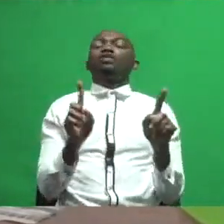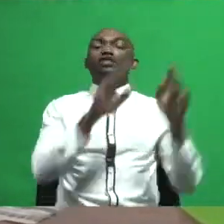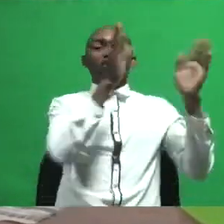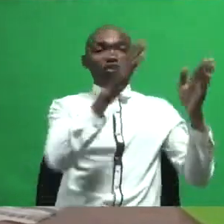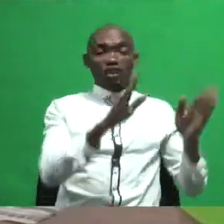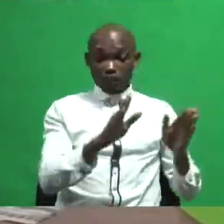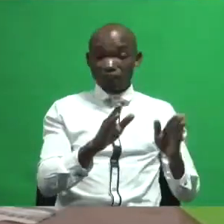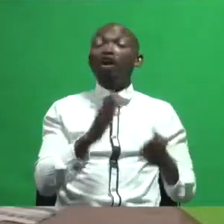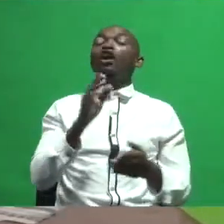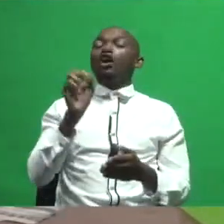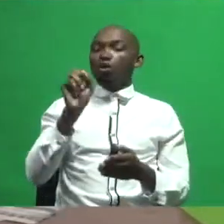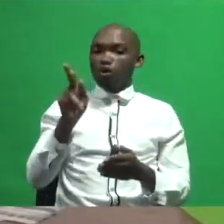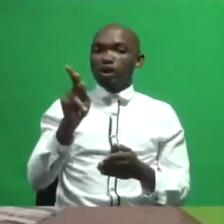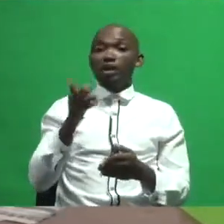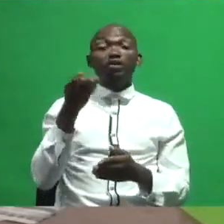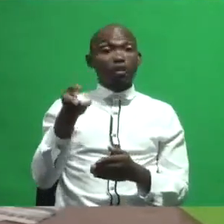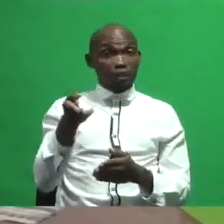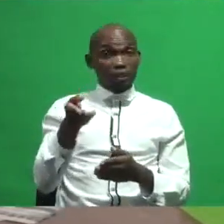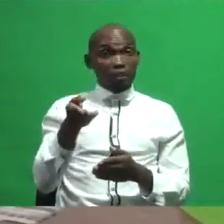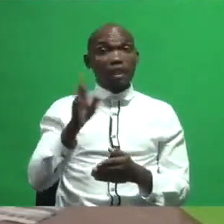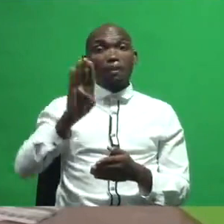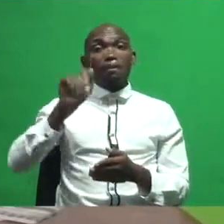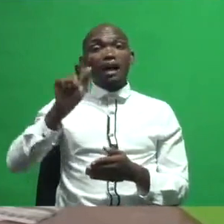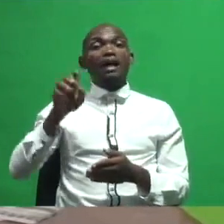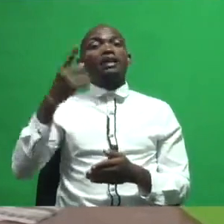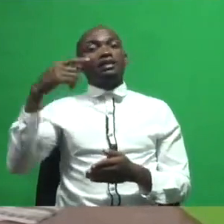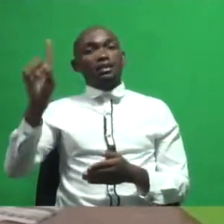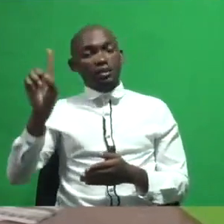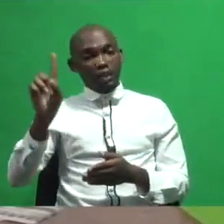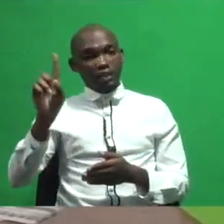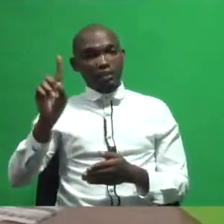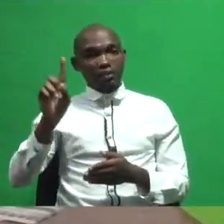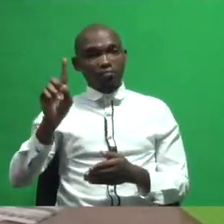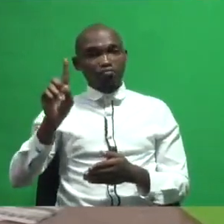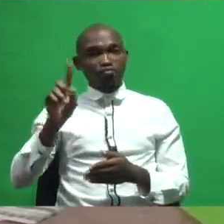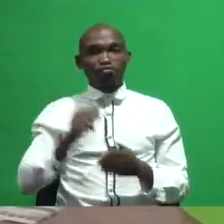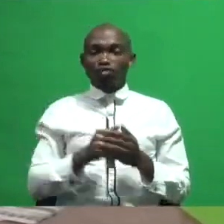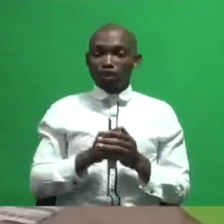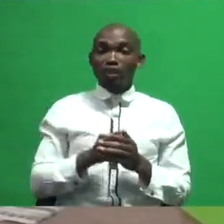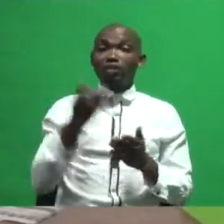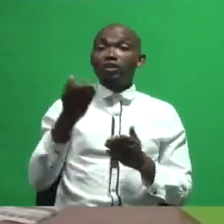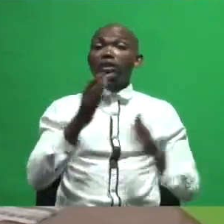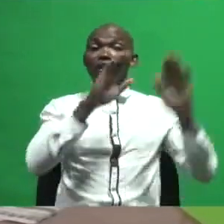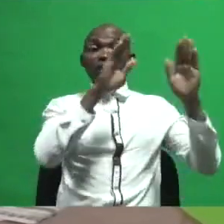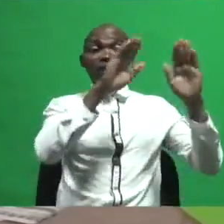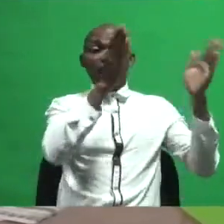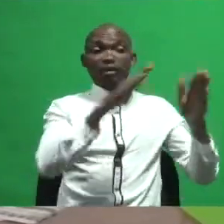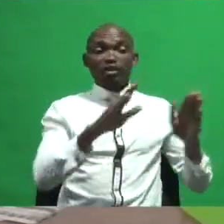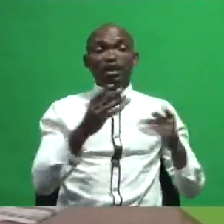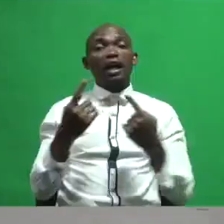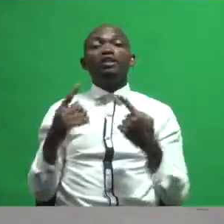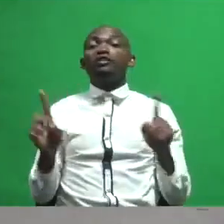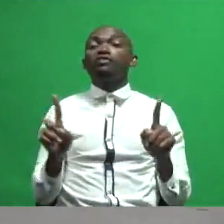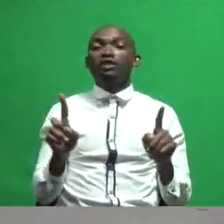No, we have different structures. So for this case, Bakari now is right, because these two structures are of different